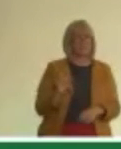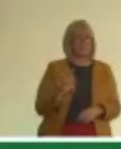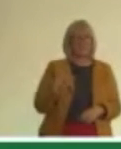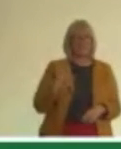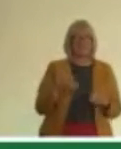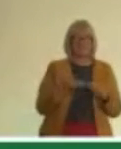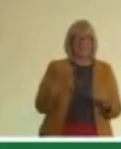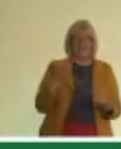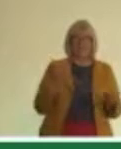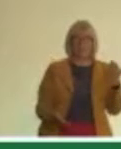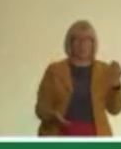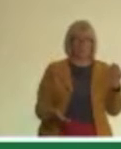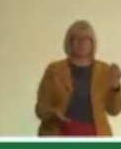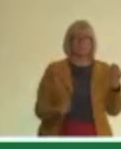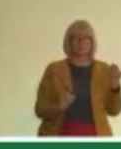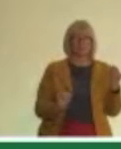And Liz Truss,